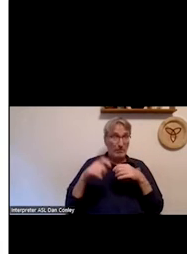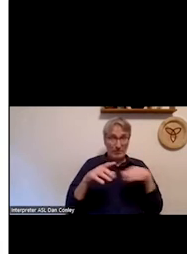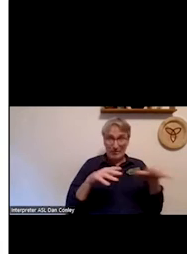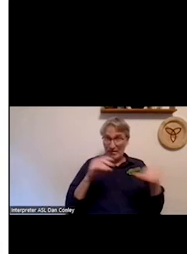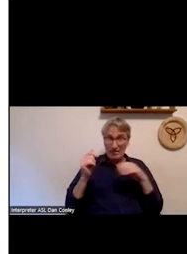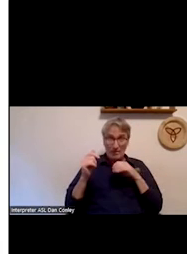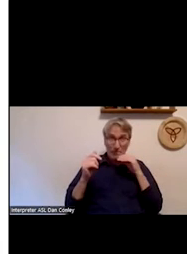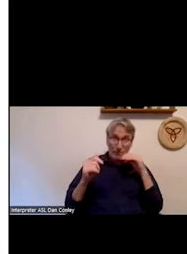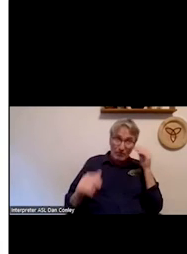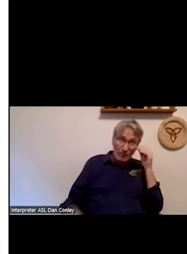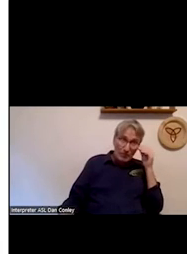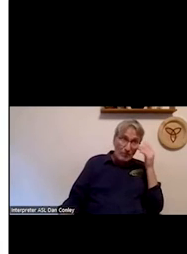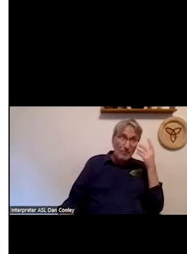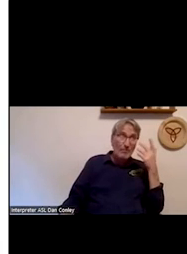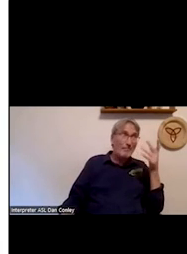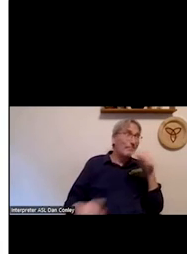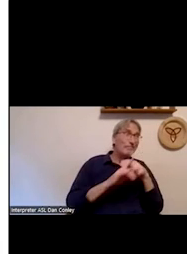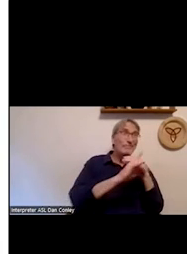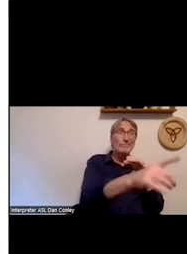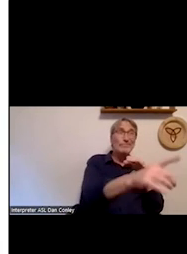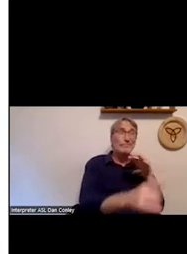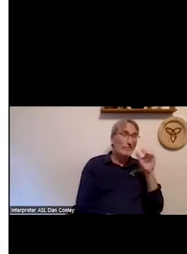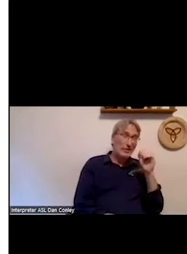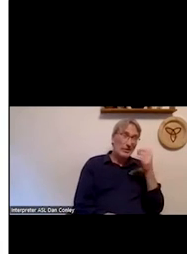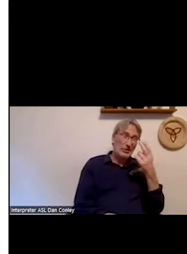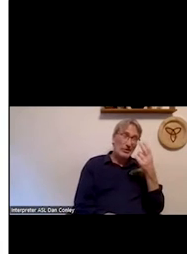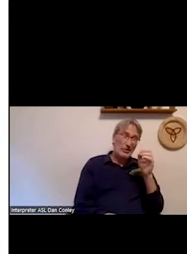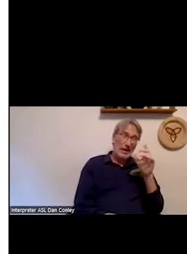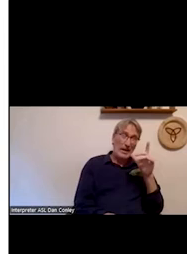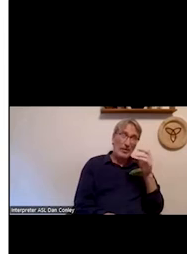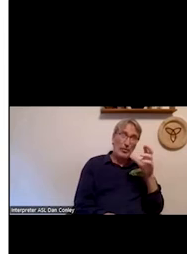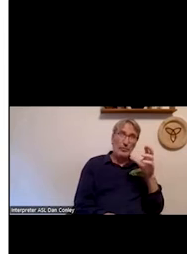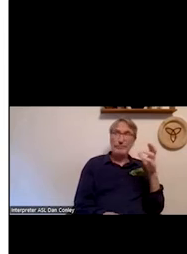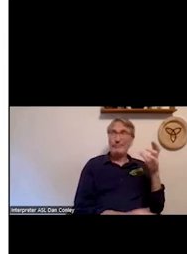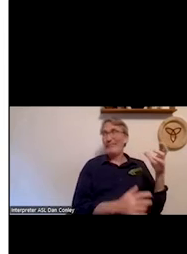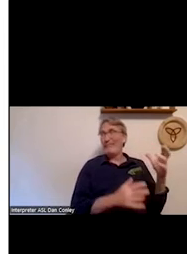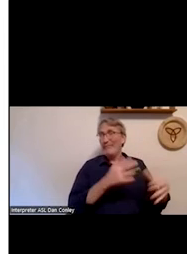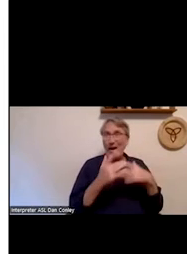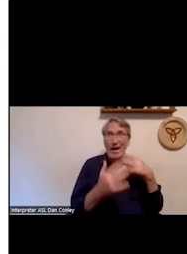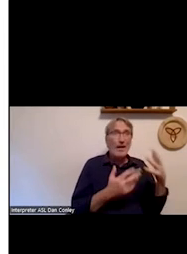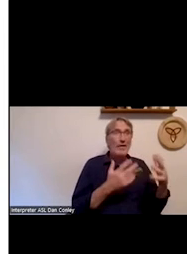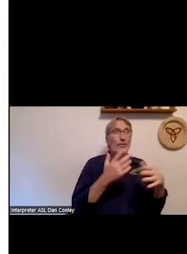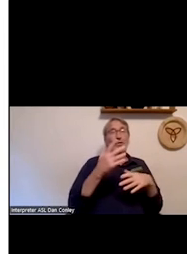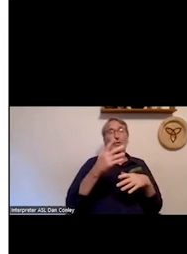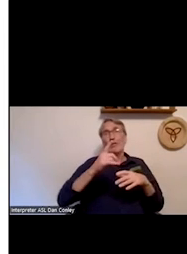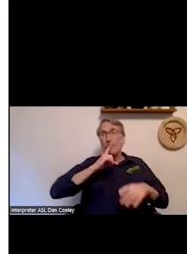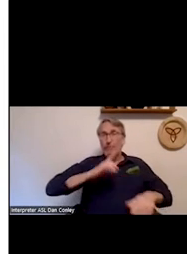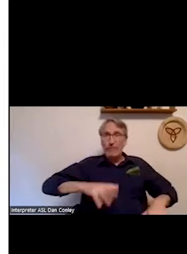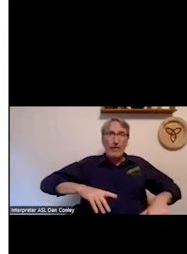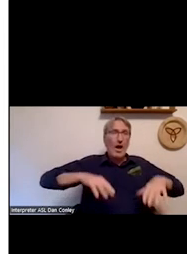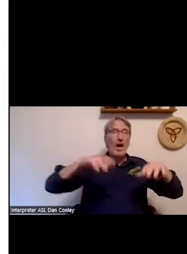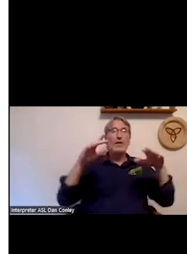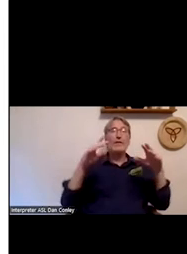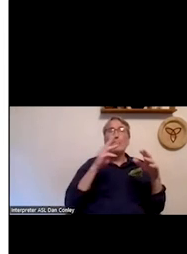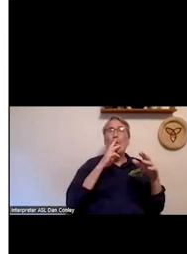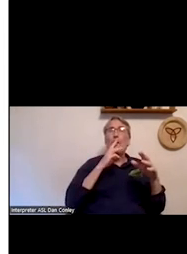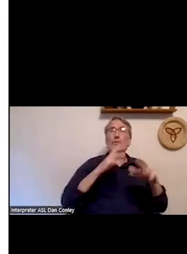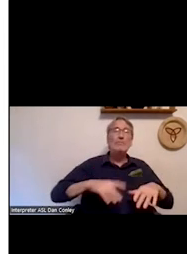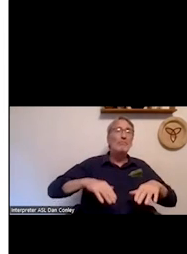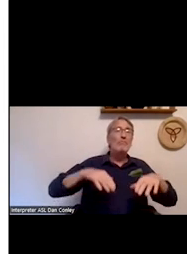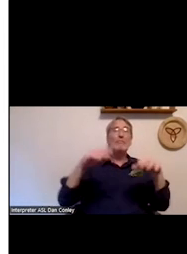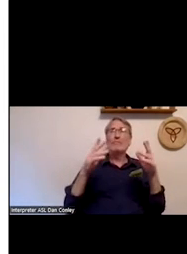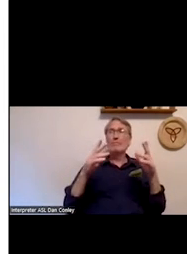to go to an emergency evacuation shelter, for example, if there was to be a fire or a flood in their house, they had lots of questions about